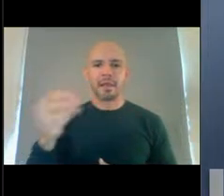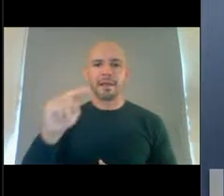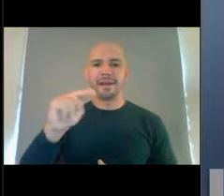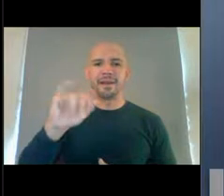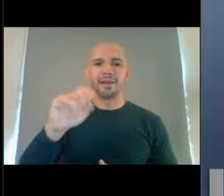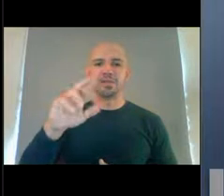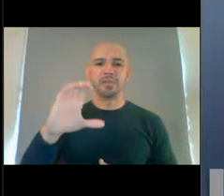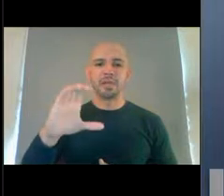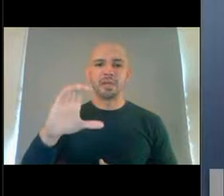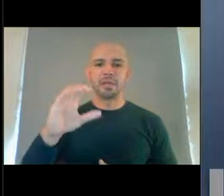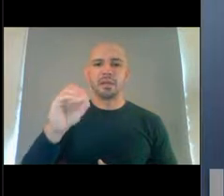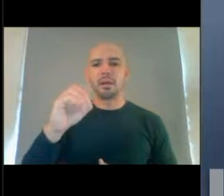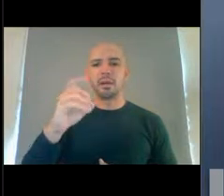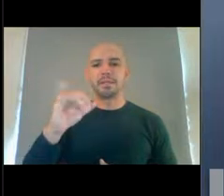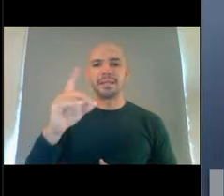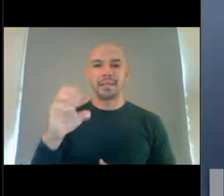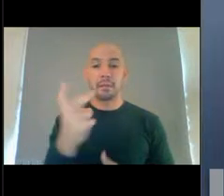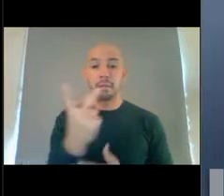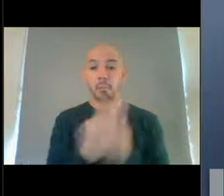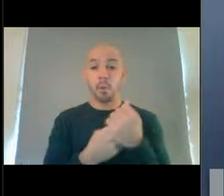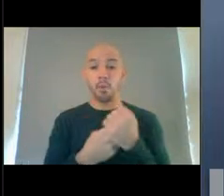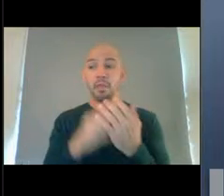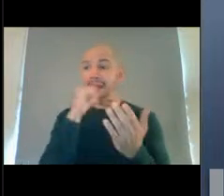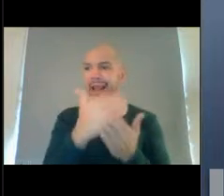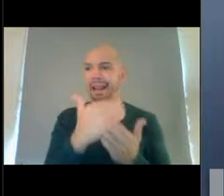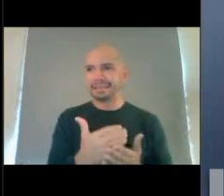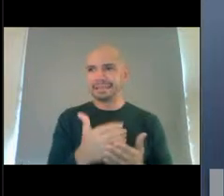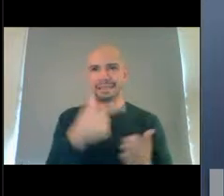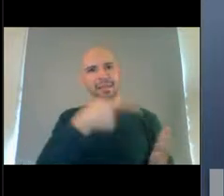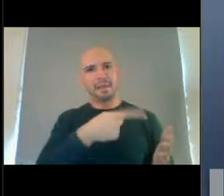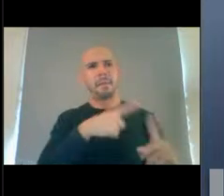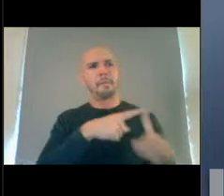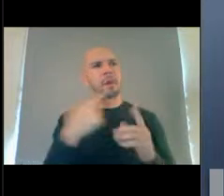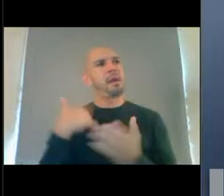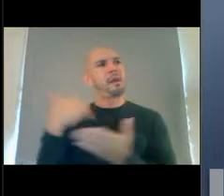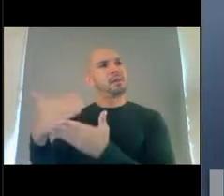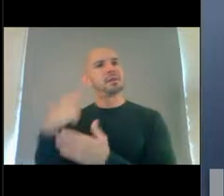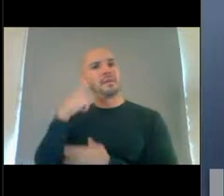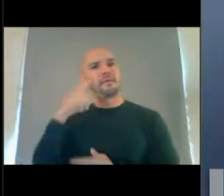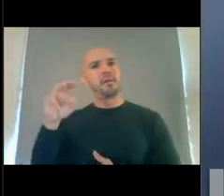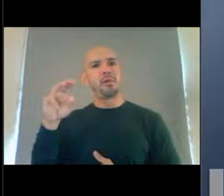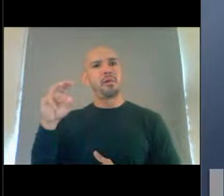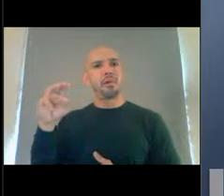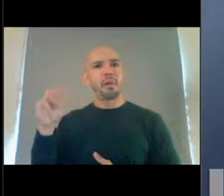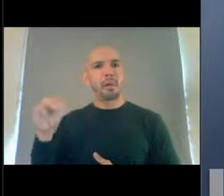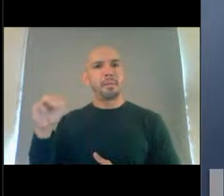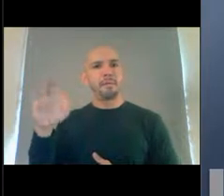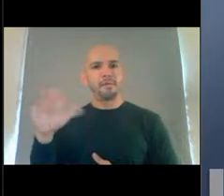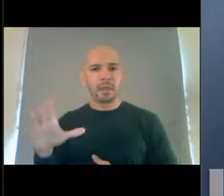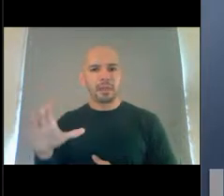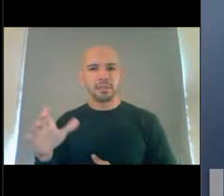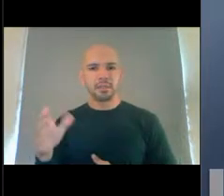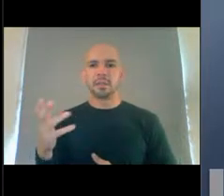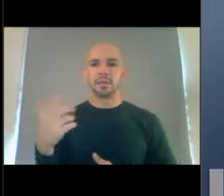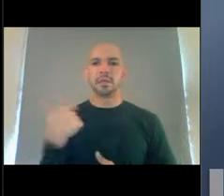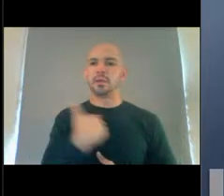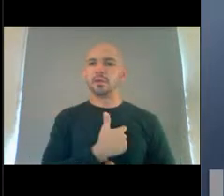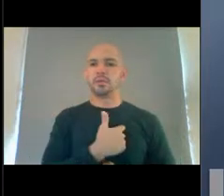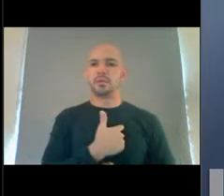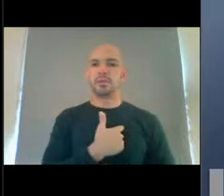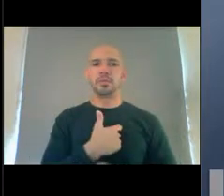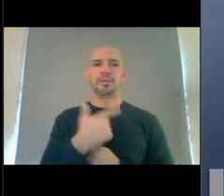not listed but they are listed in mfac so all we got to do is convince caltrans can i have an arm to